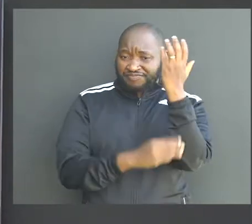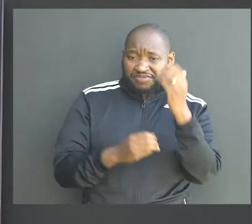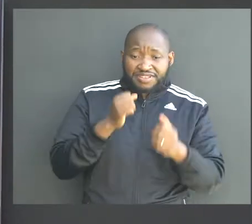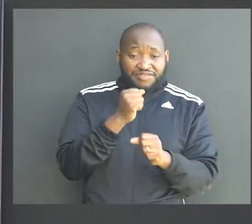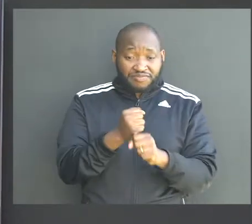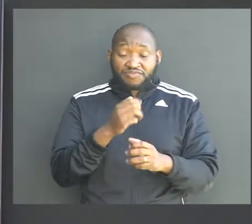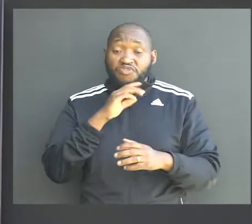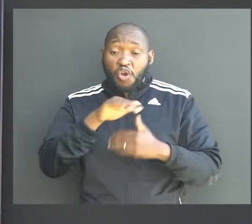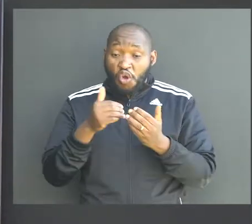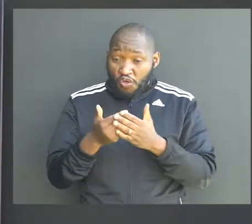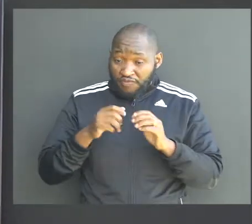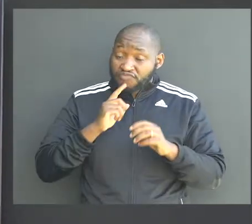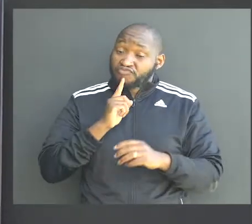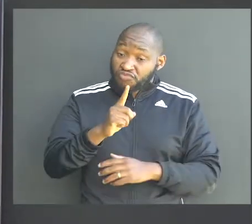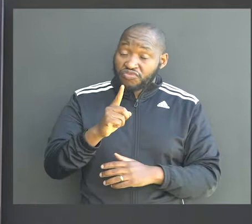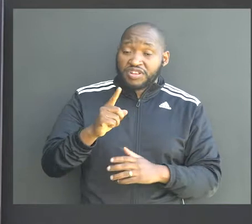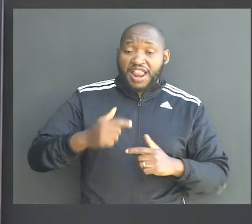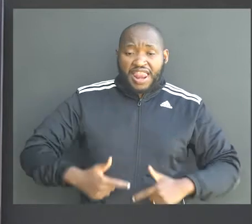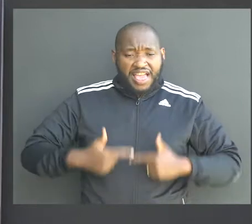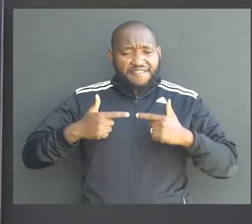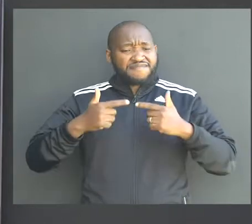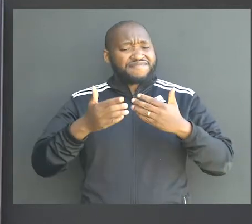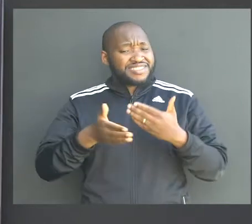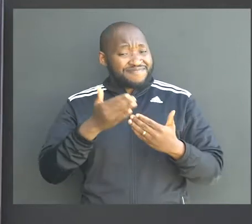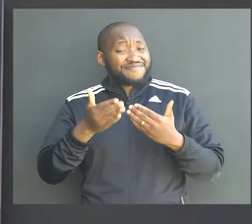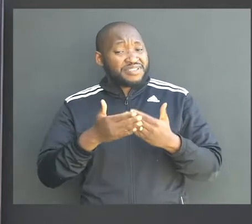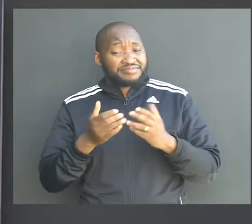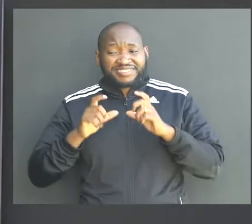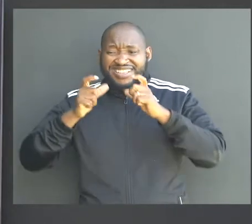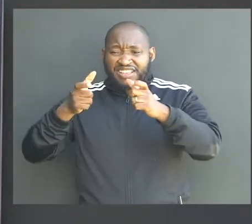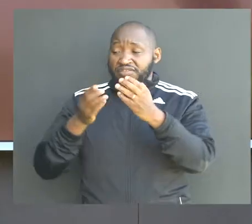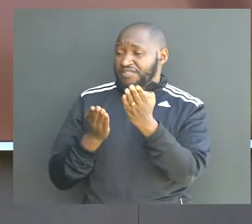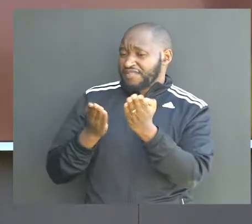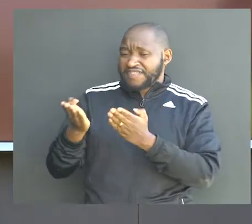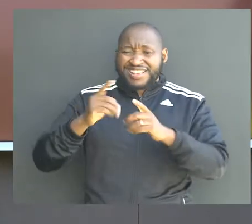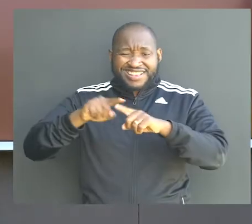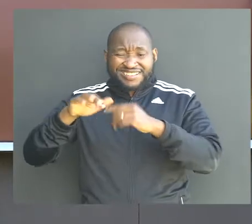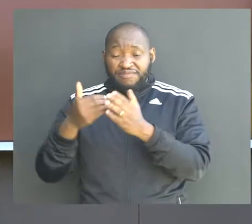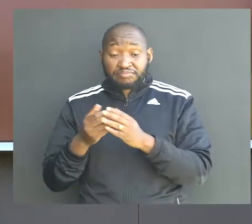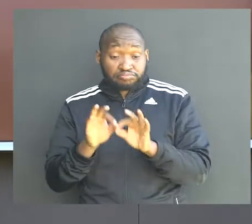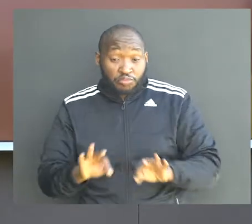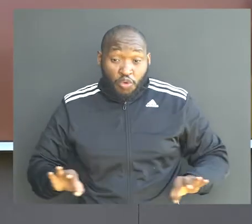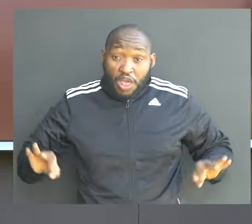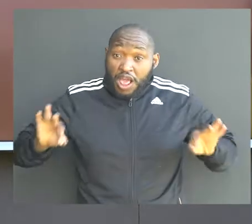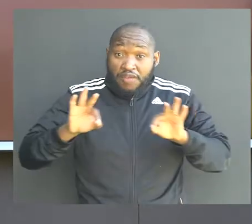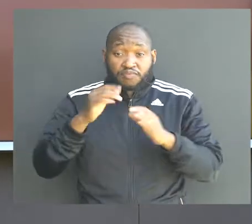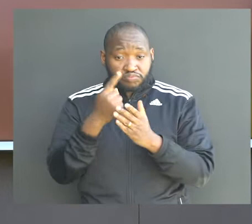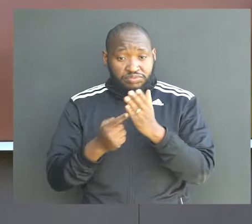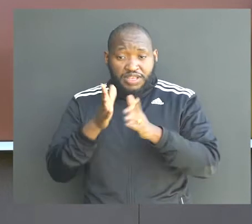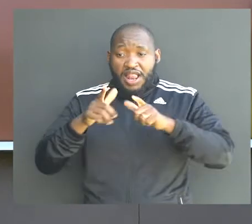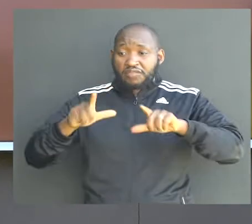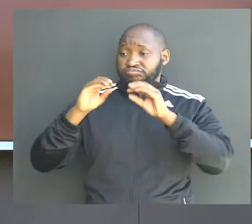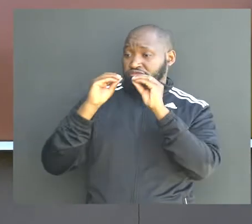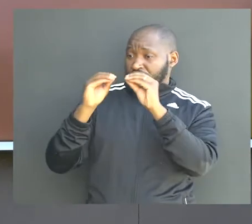them. Our job is to make sure that we make sure that their lives are as simple as possible. We offer a wide range of services. The most important one is